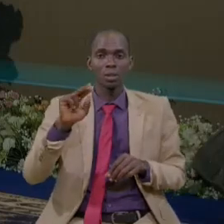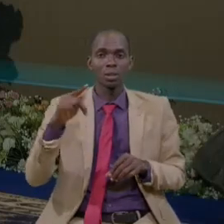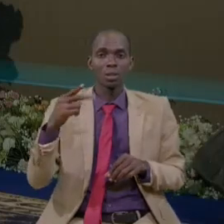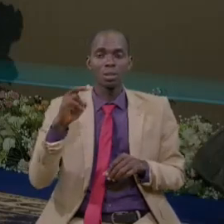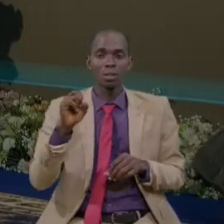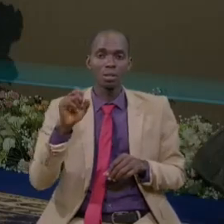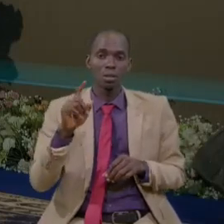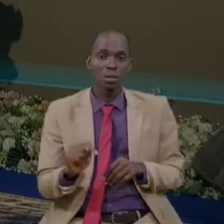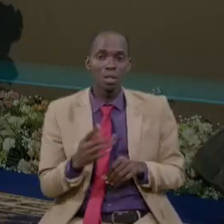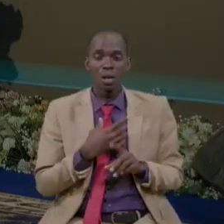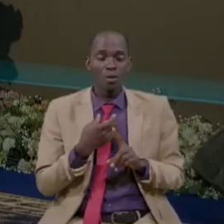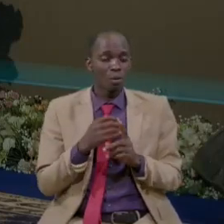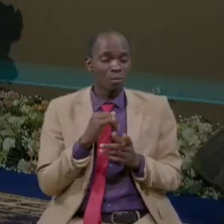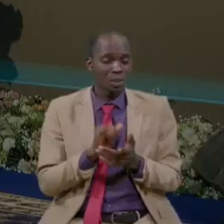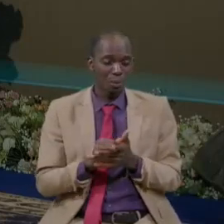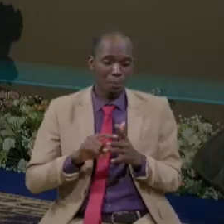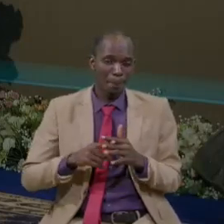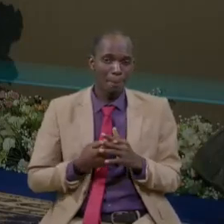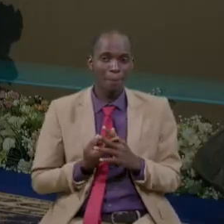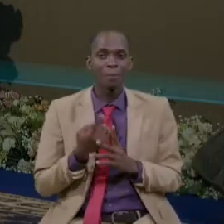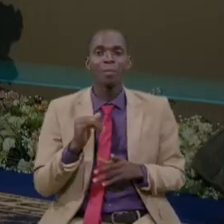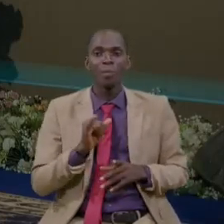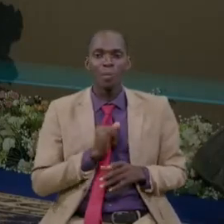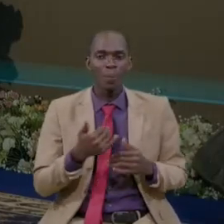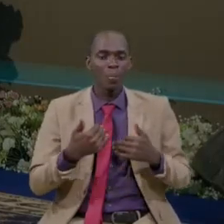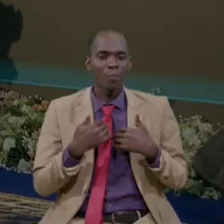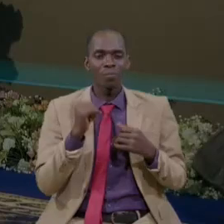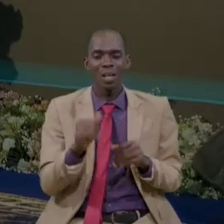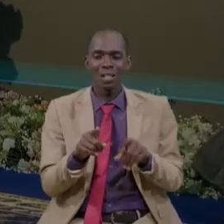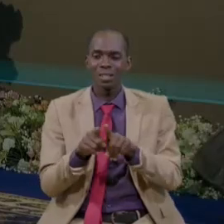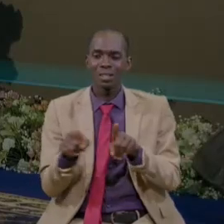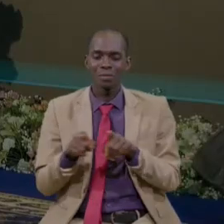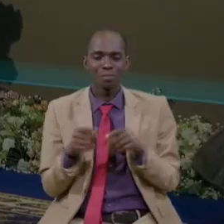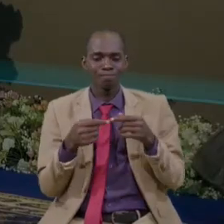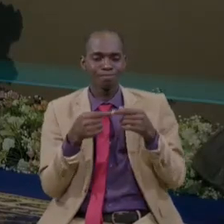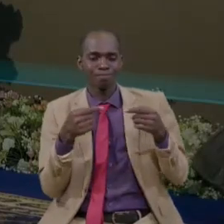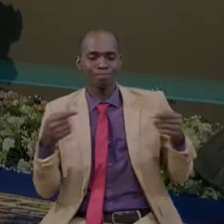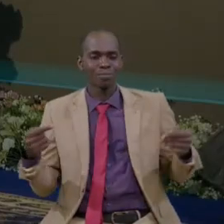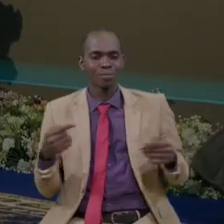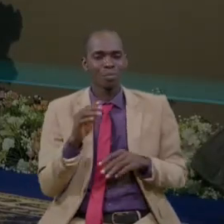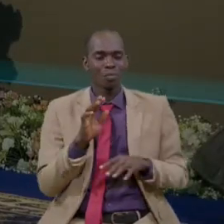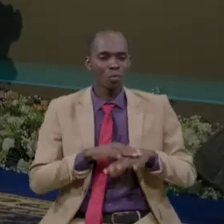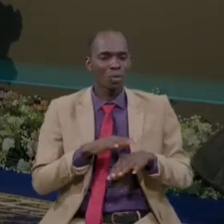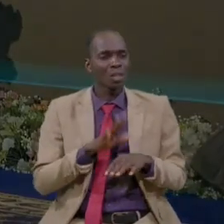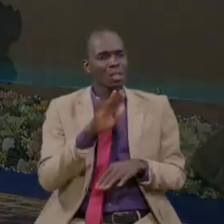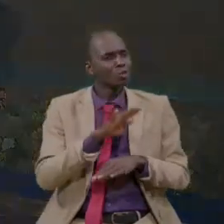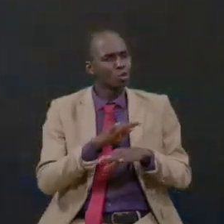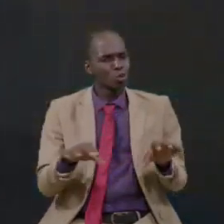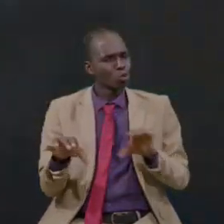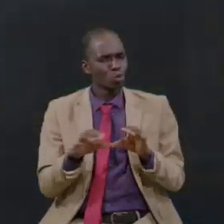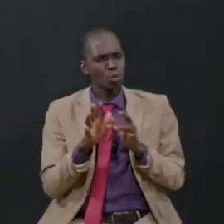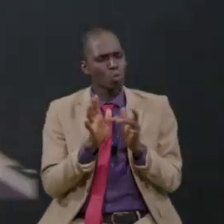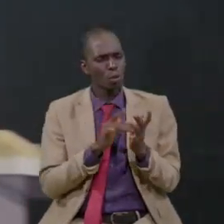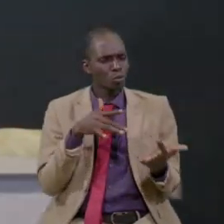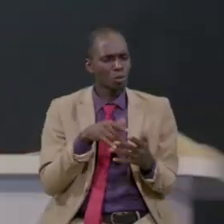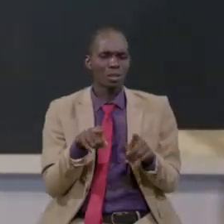beginning, I had contrary voice, the people that said, don't do the Bible study like that. Just, you know, just